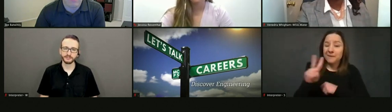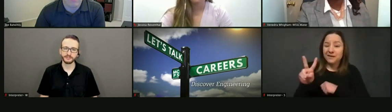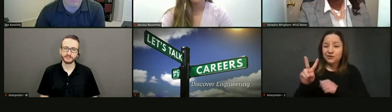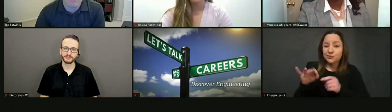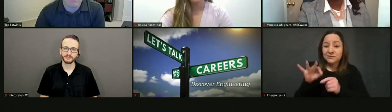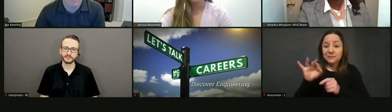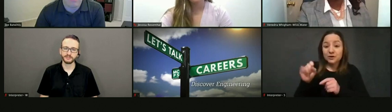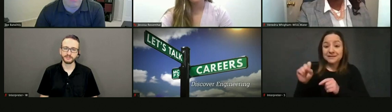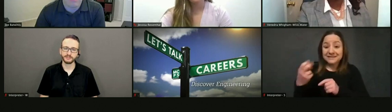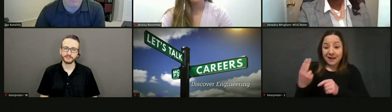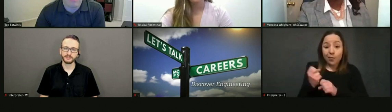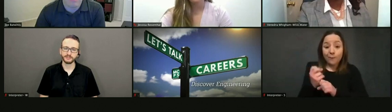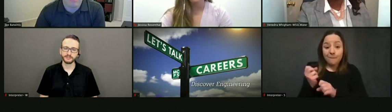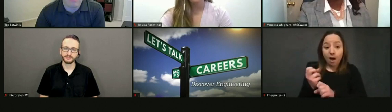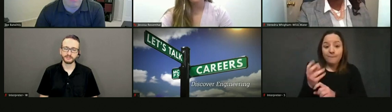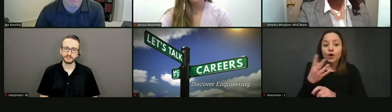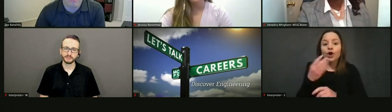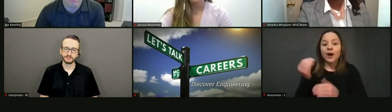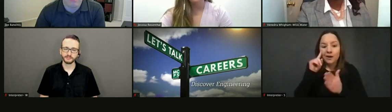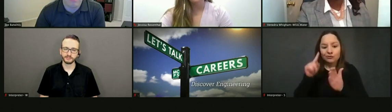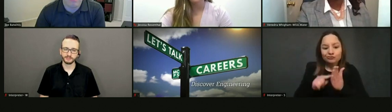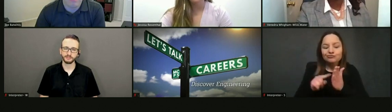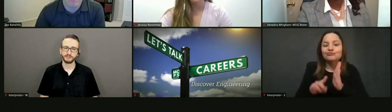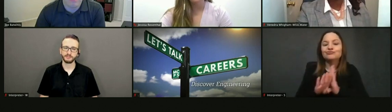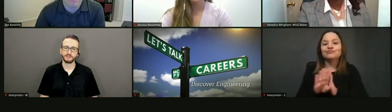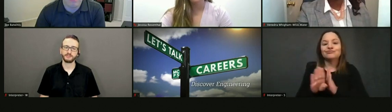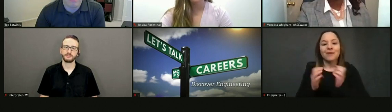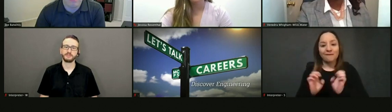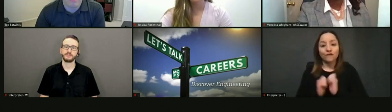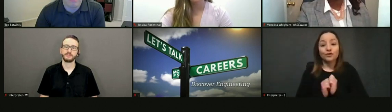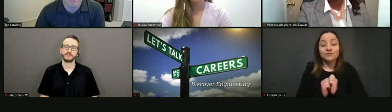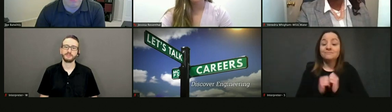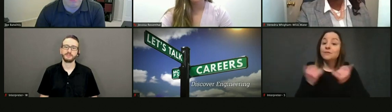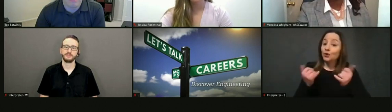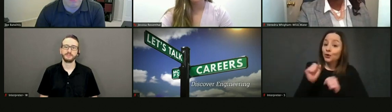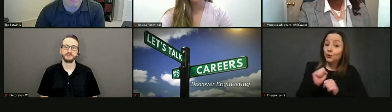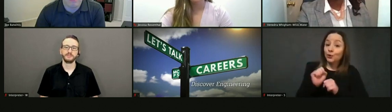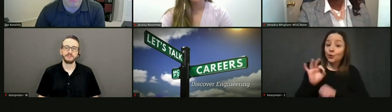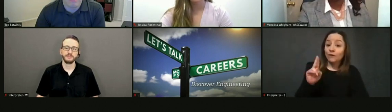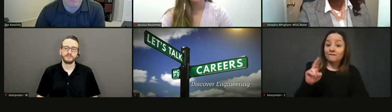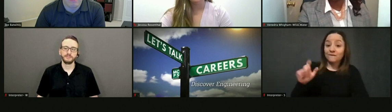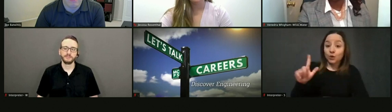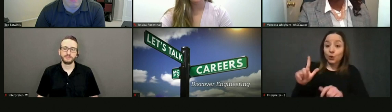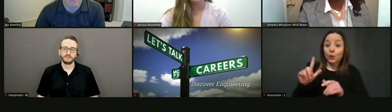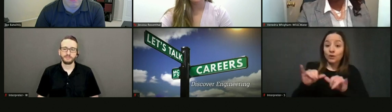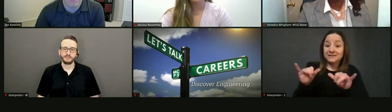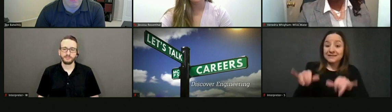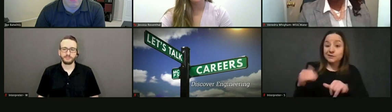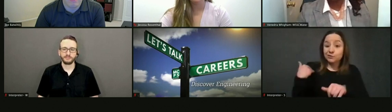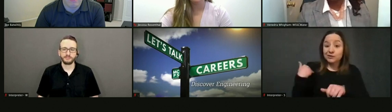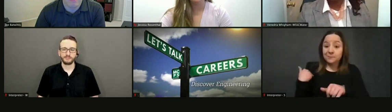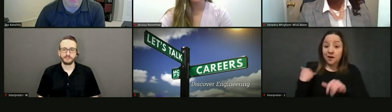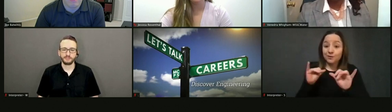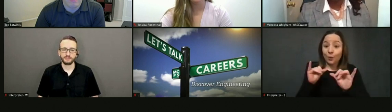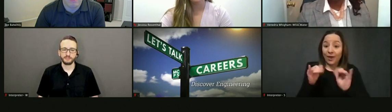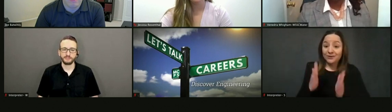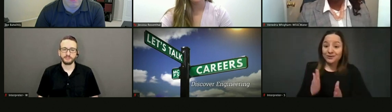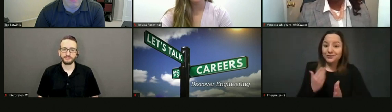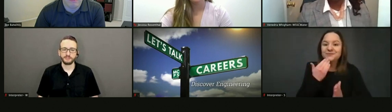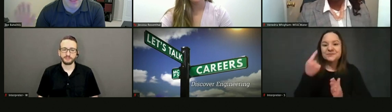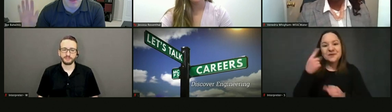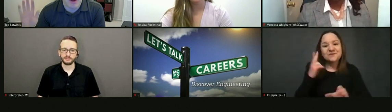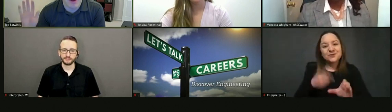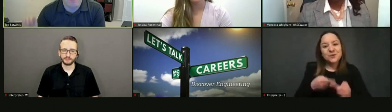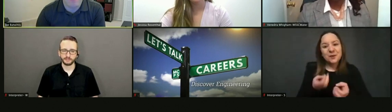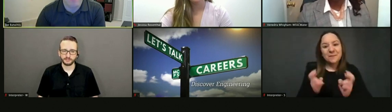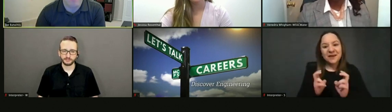us today. Students are submitting questions live via our YouTube chat and have also sent in questions prior to today's show